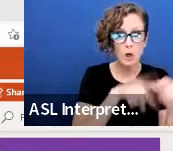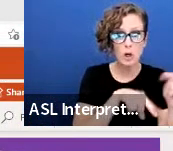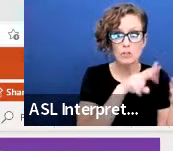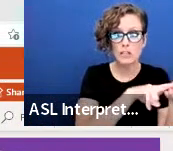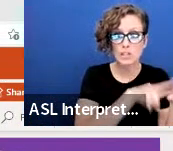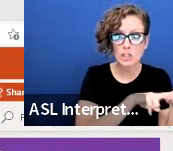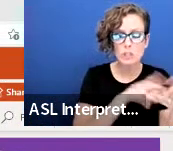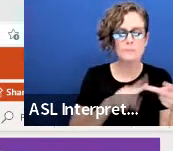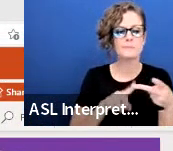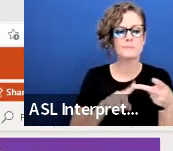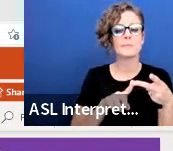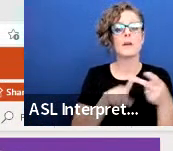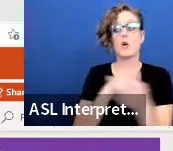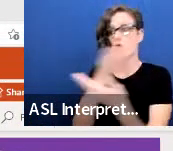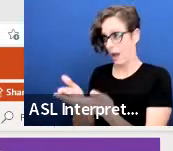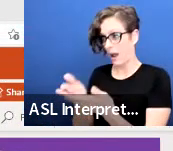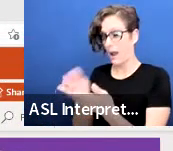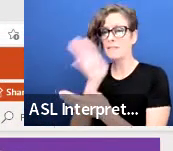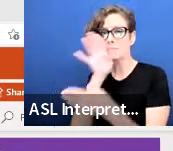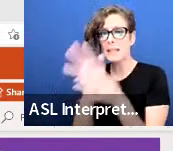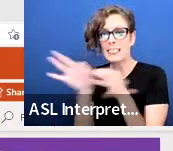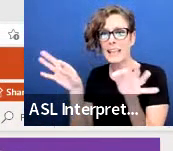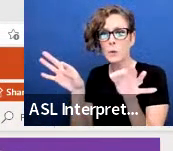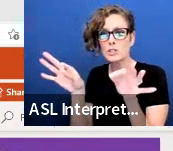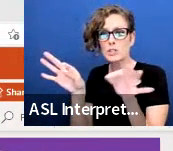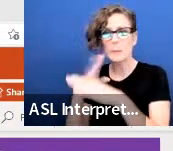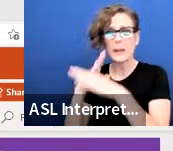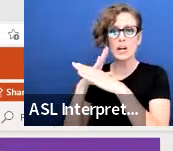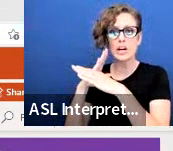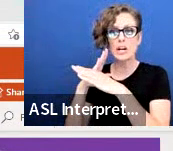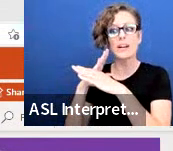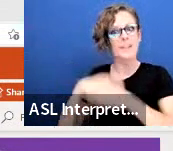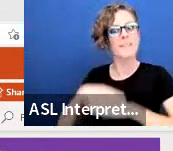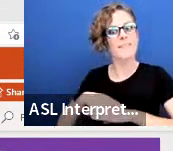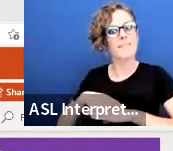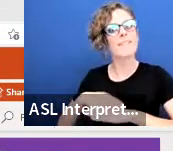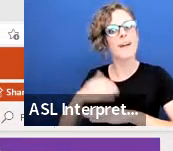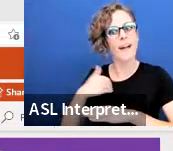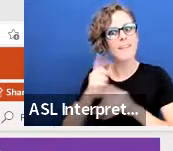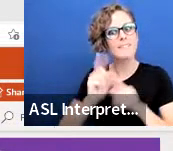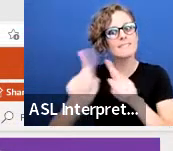actual clinic, and definitely improve our services over time.